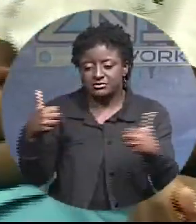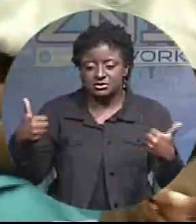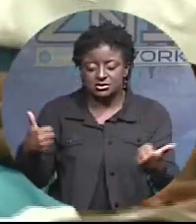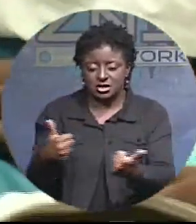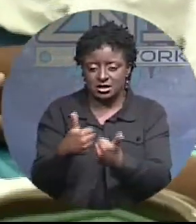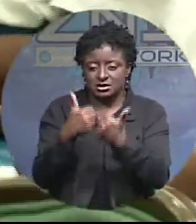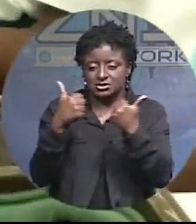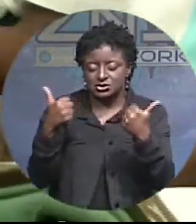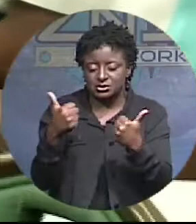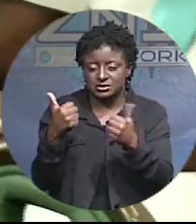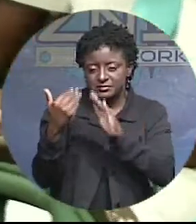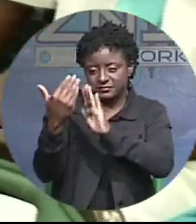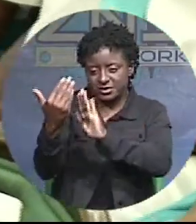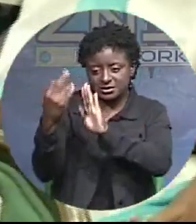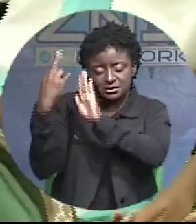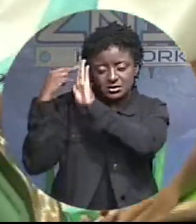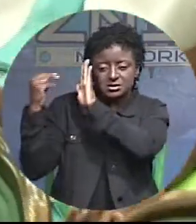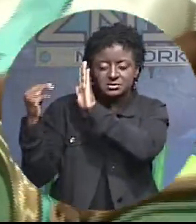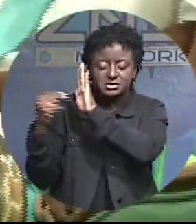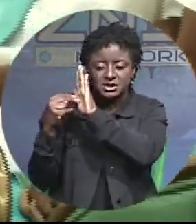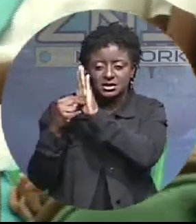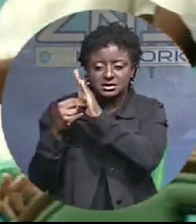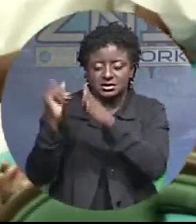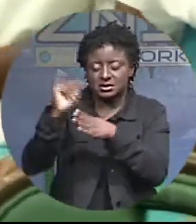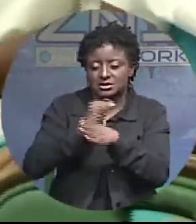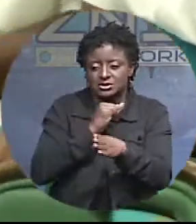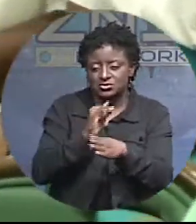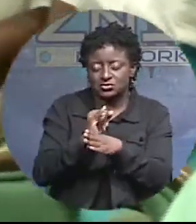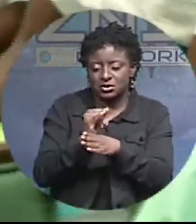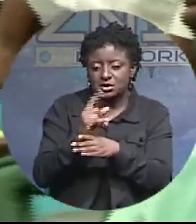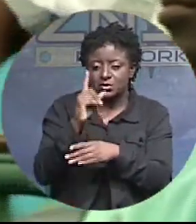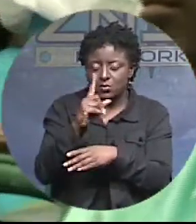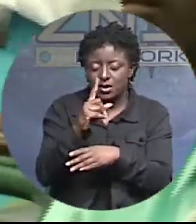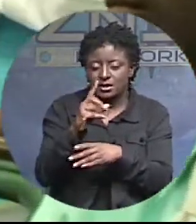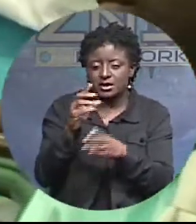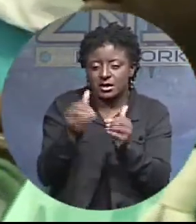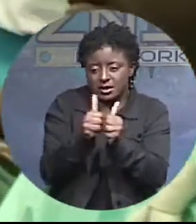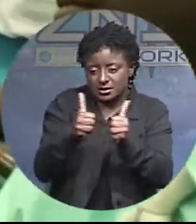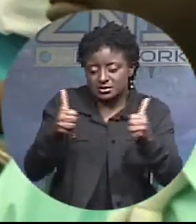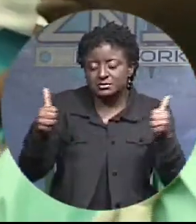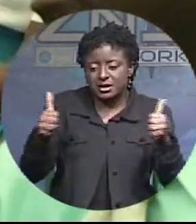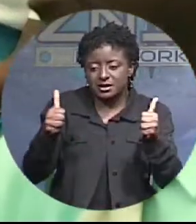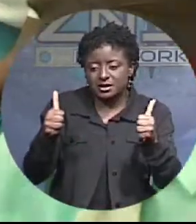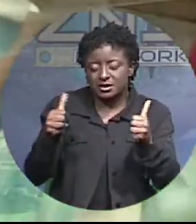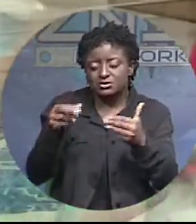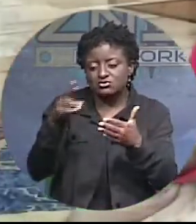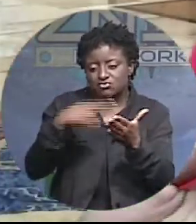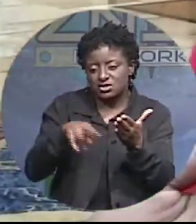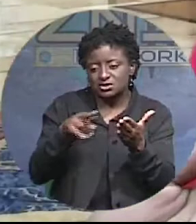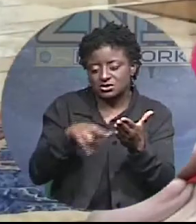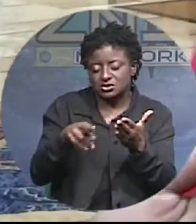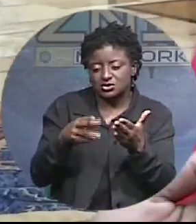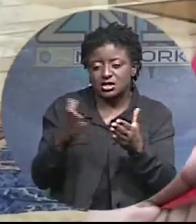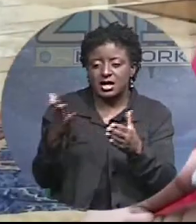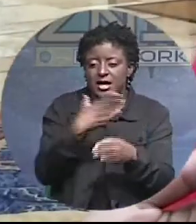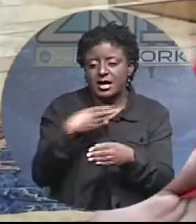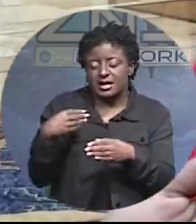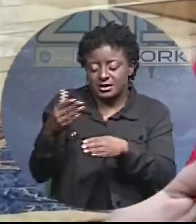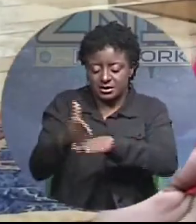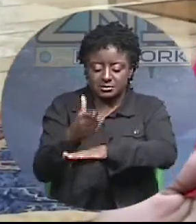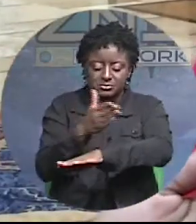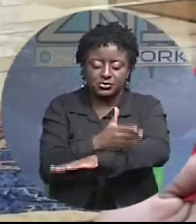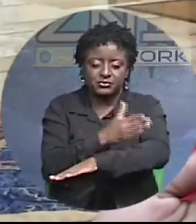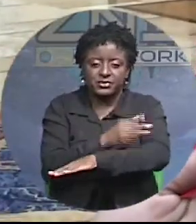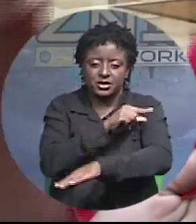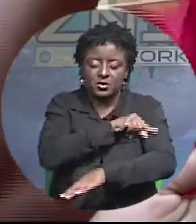hospitality industry, among them expanding research efforts and improving quality service. I think one of the biggest concerns